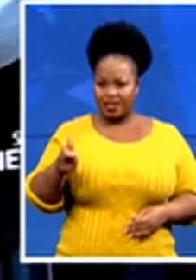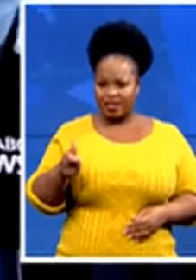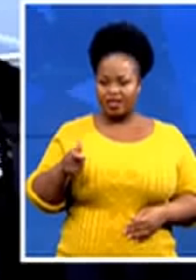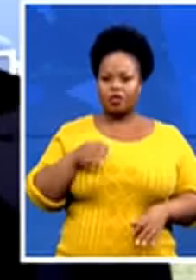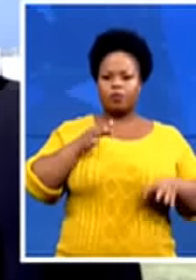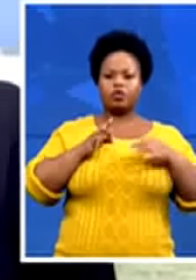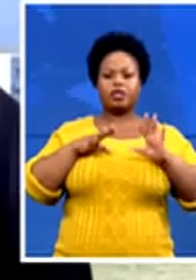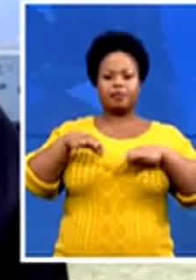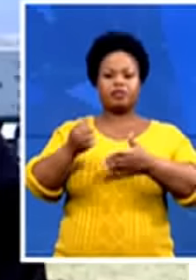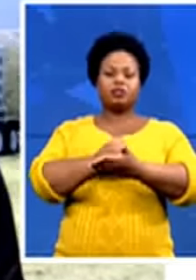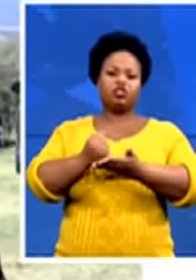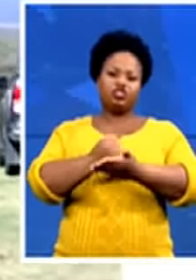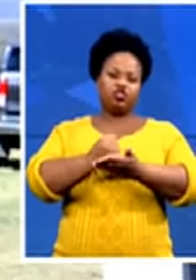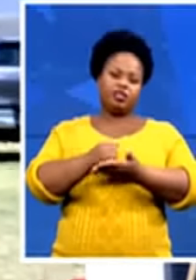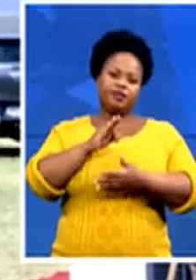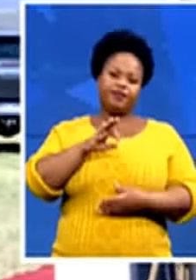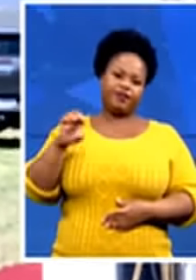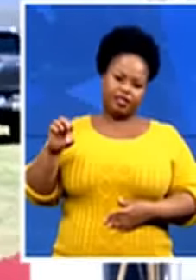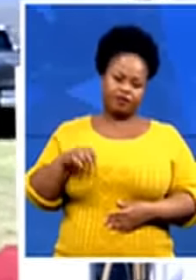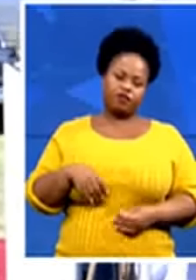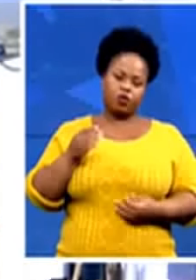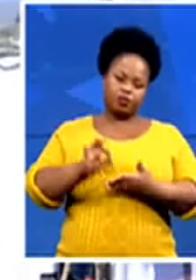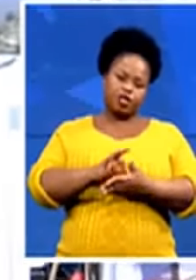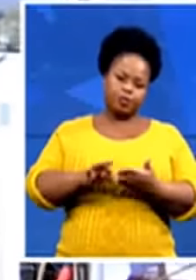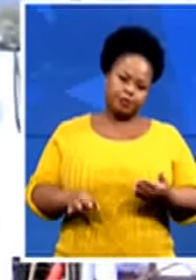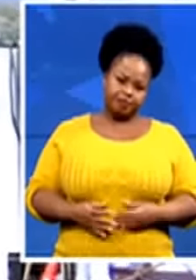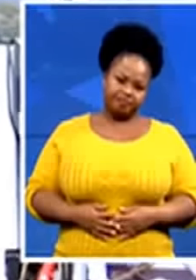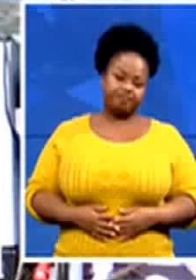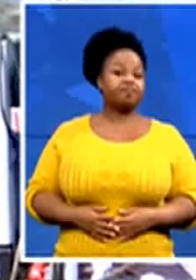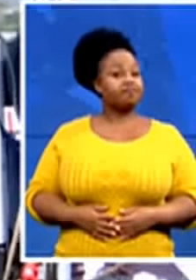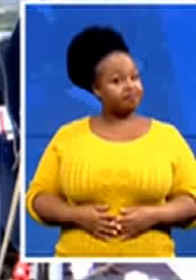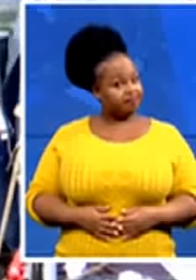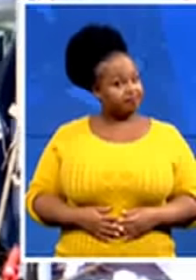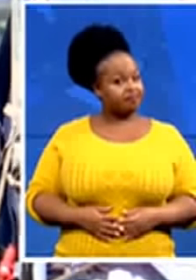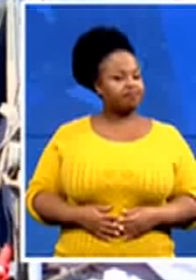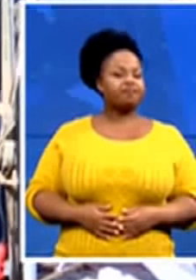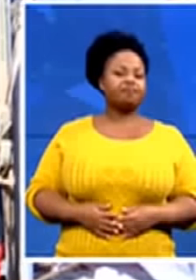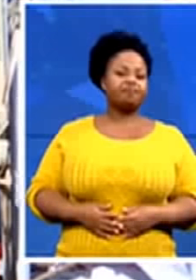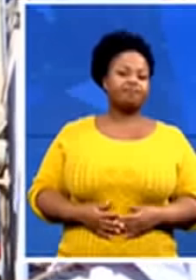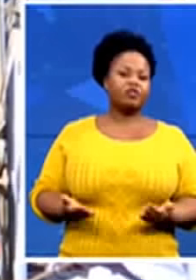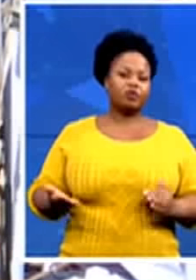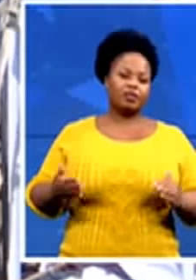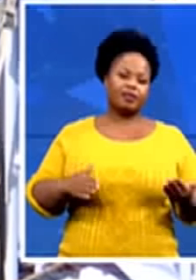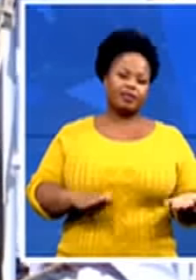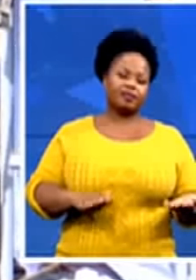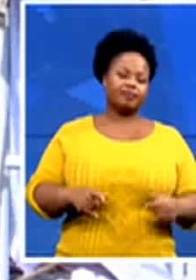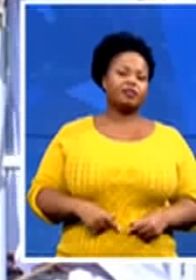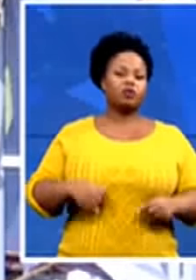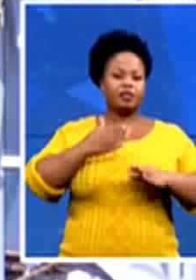fee for the upcoming elections, and that seems to be her parting or last gift to the party. So